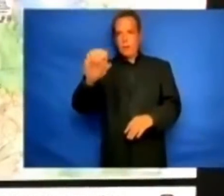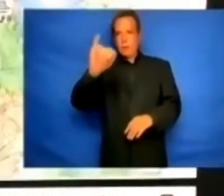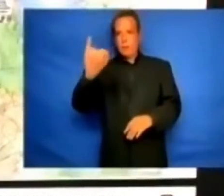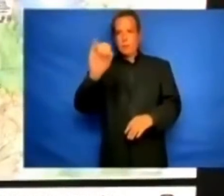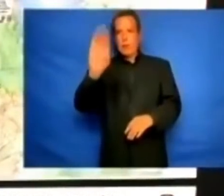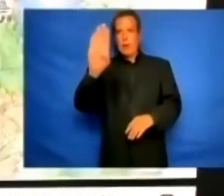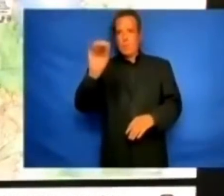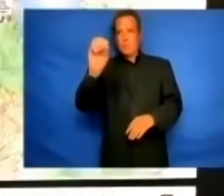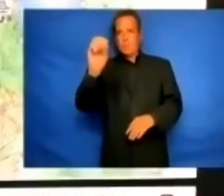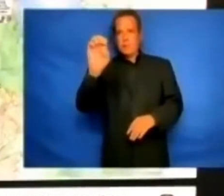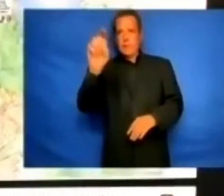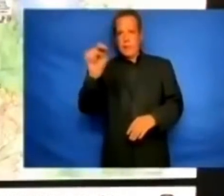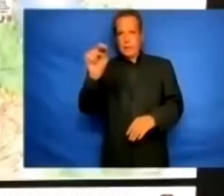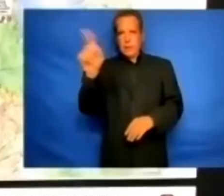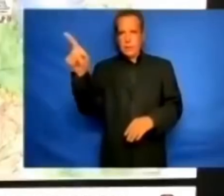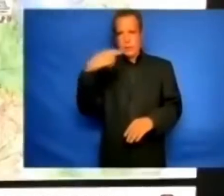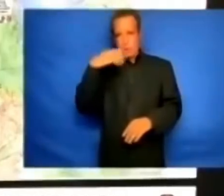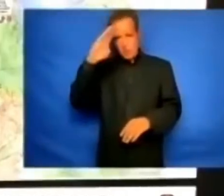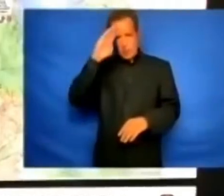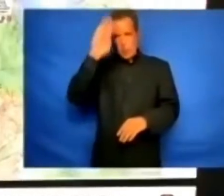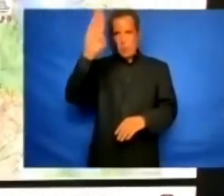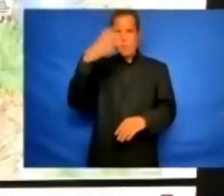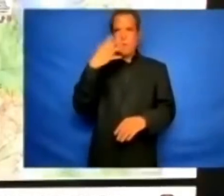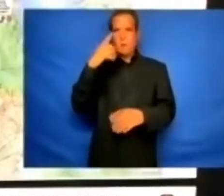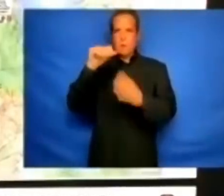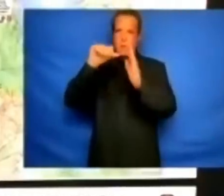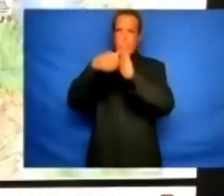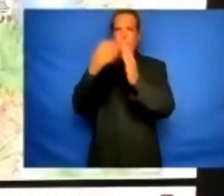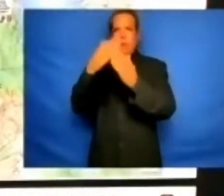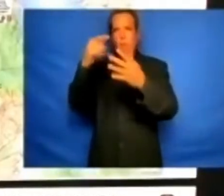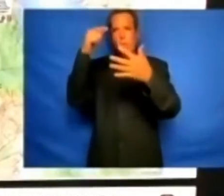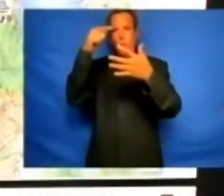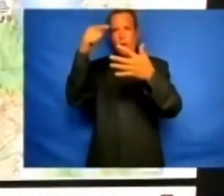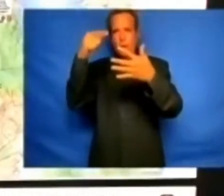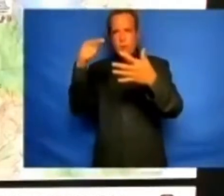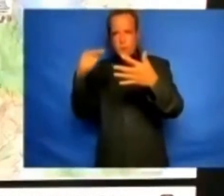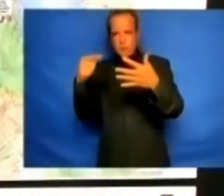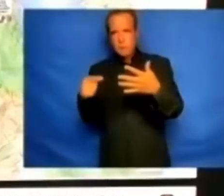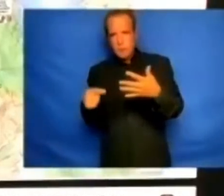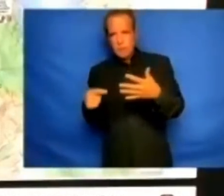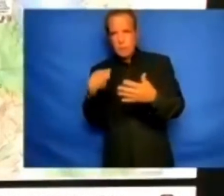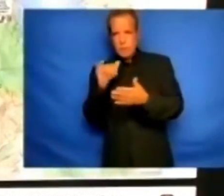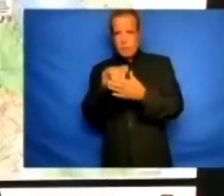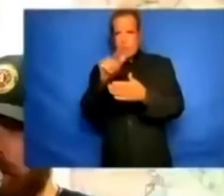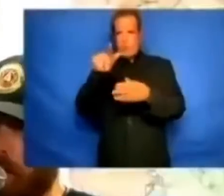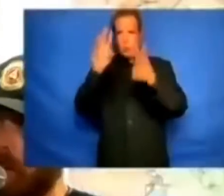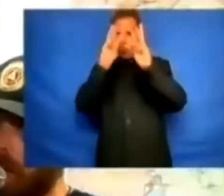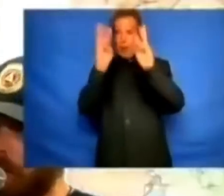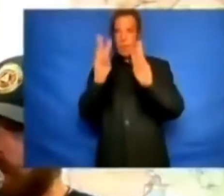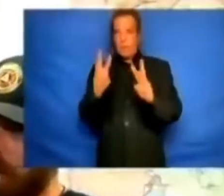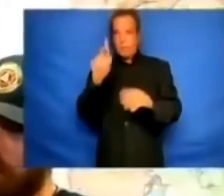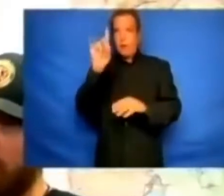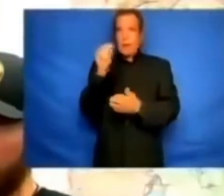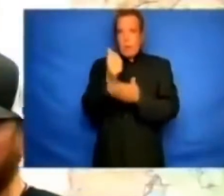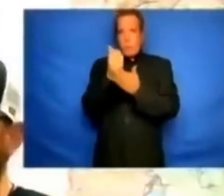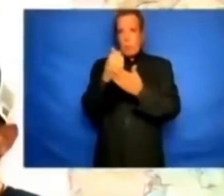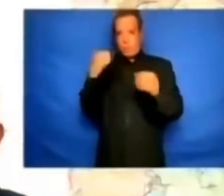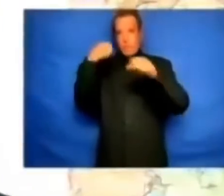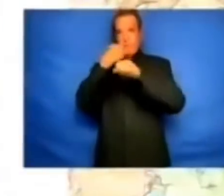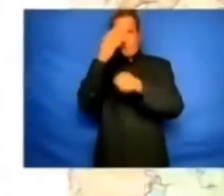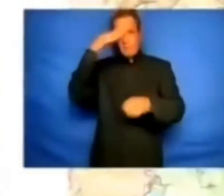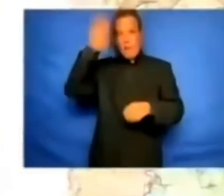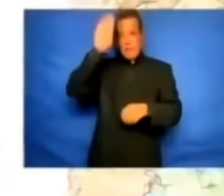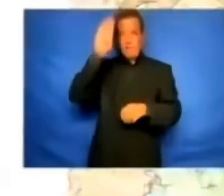to start by reiterating some of the points that the West Zone made. The weather did help our firefighters today in bringing up the